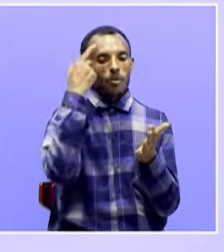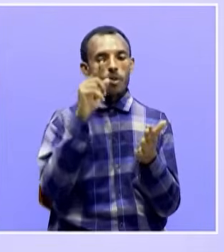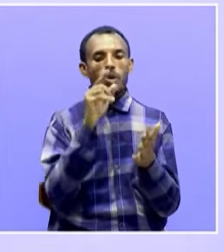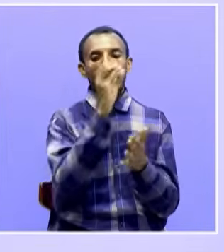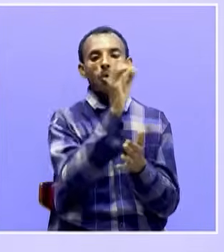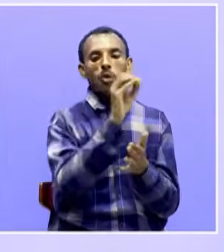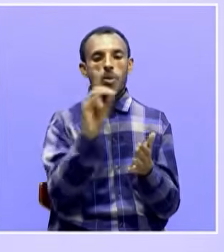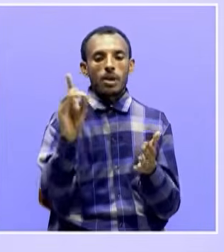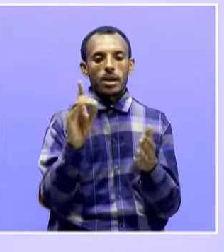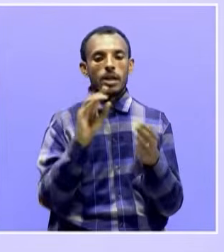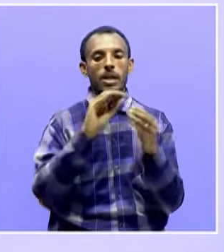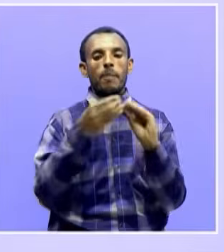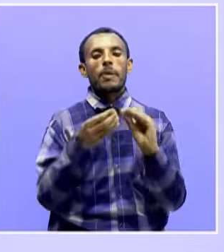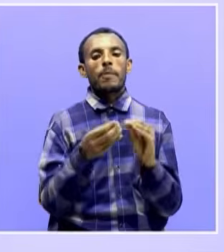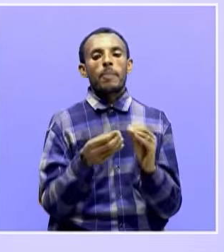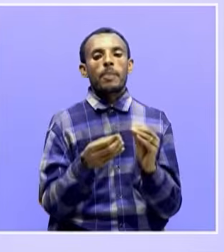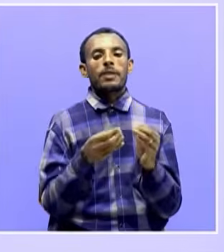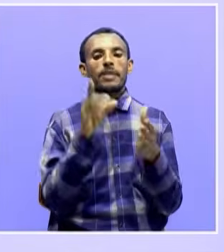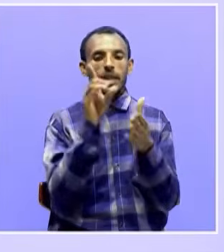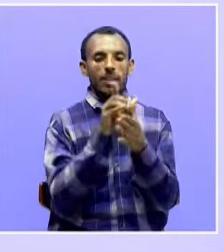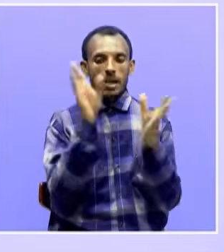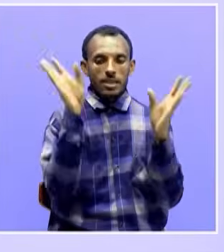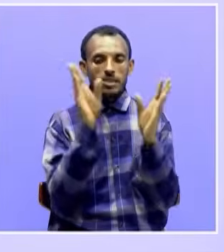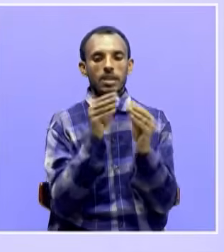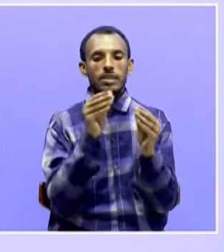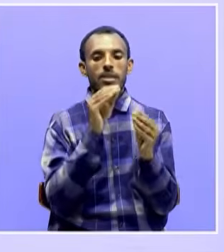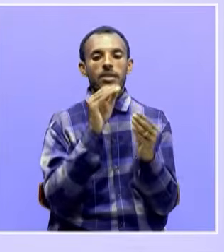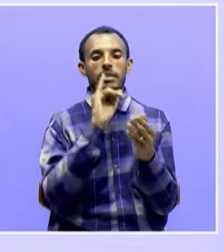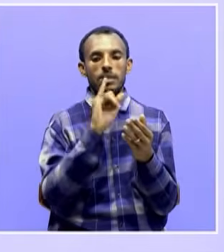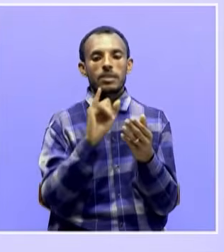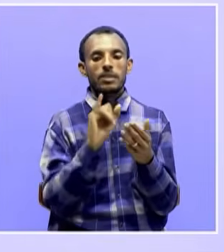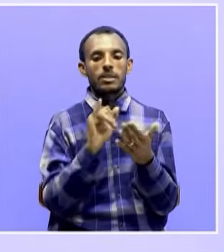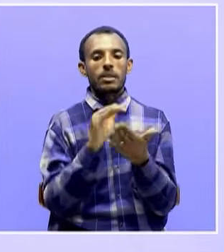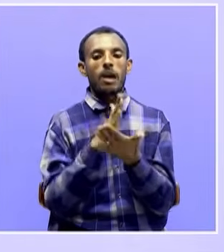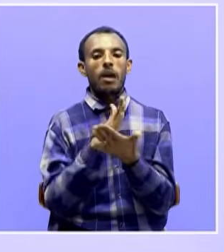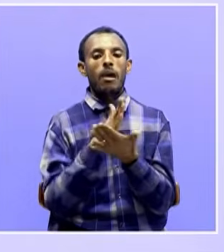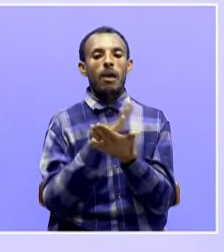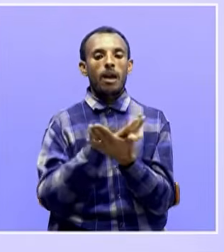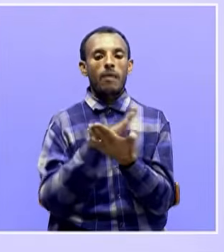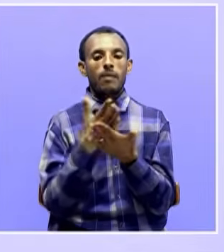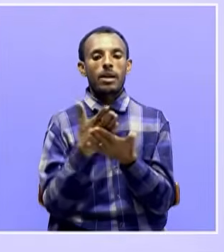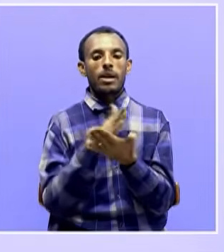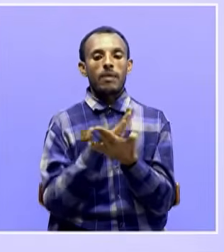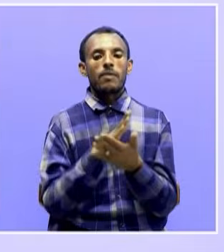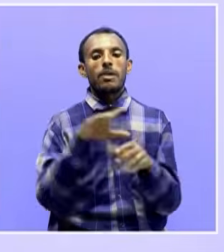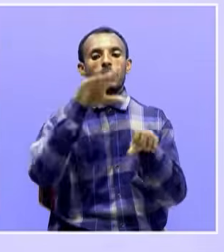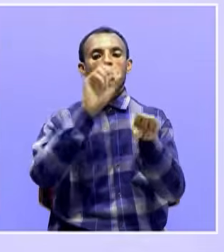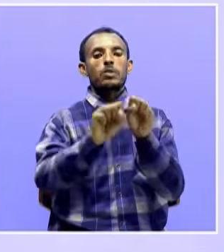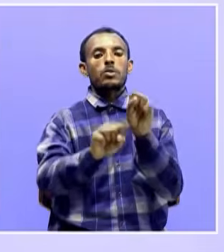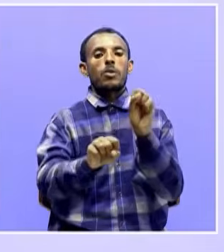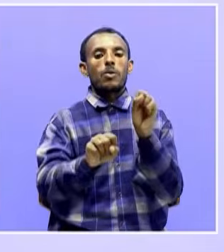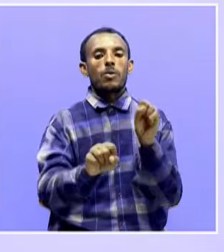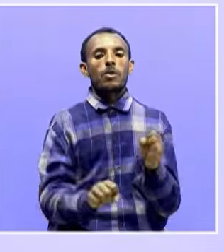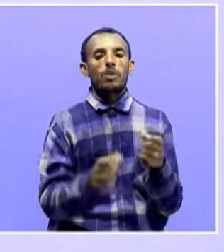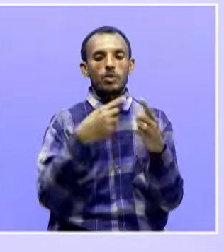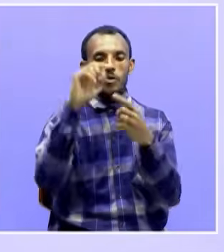of data sets. Here is the data set. The number of the data set here is this even. So,